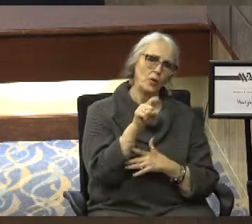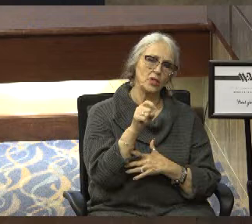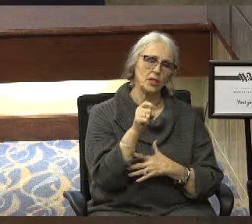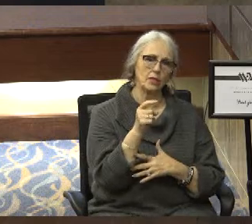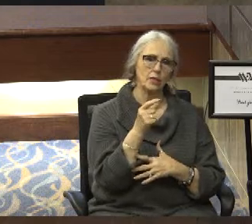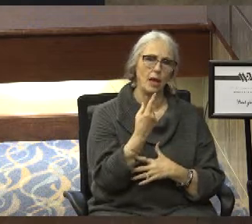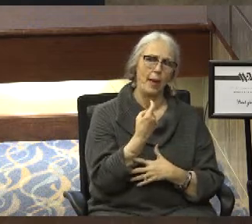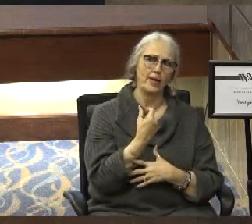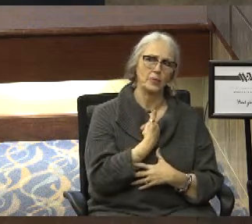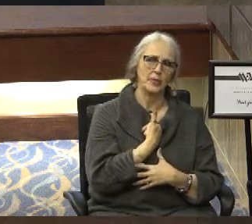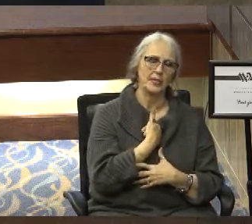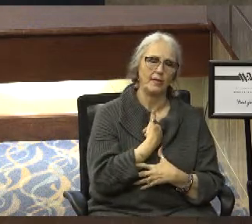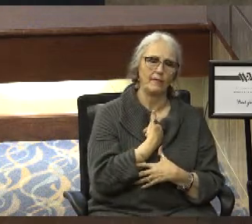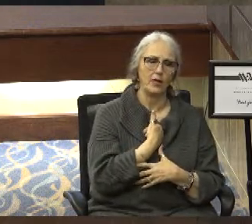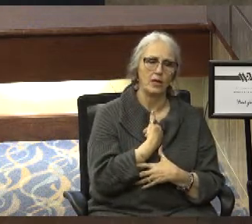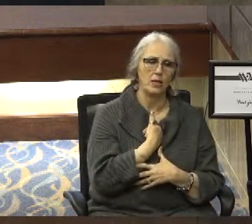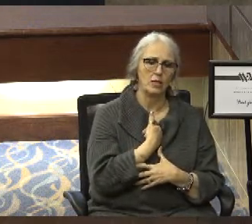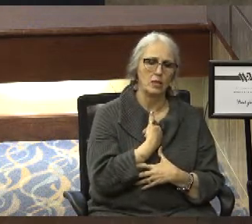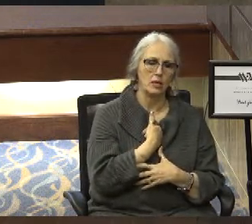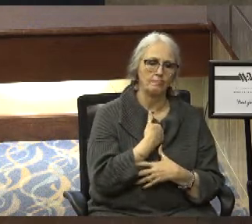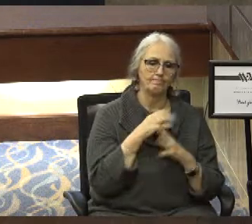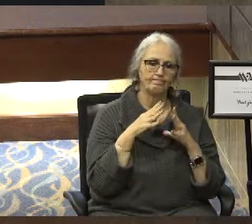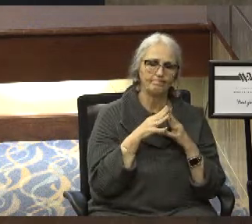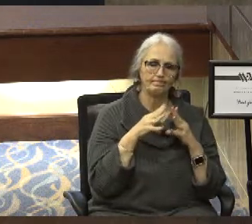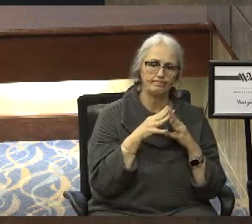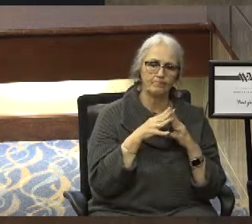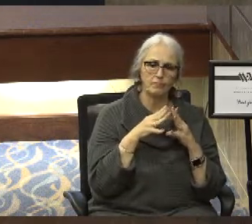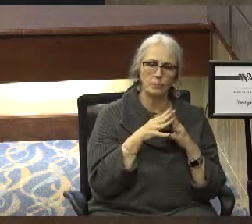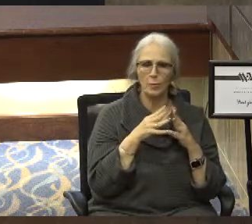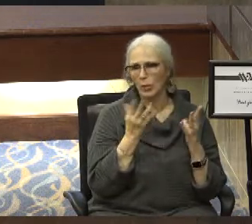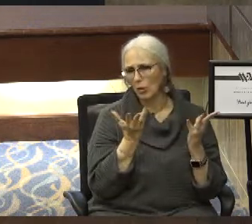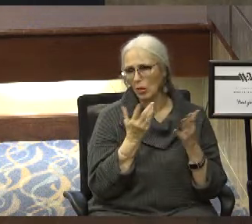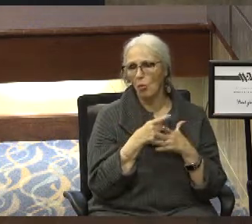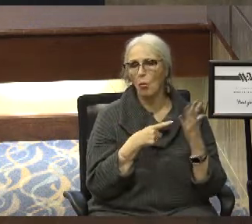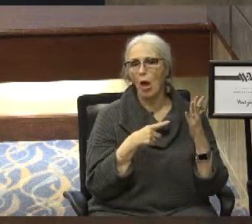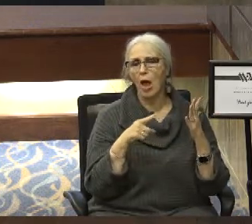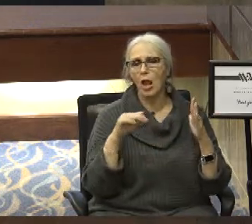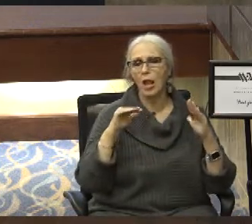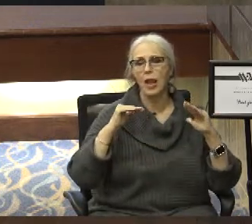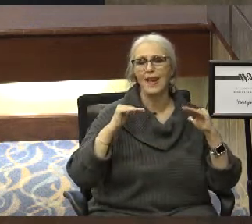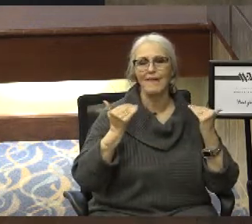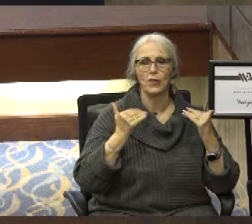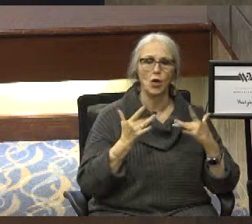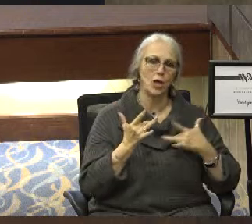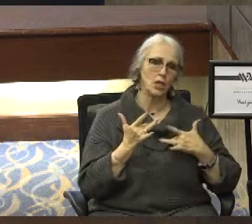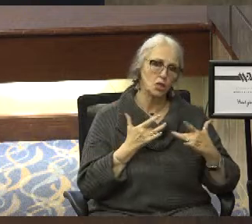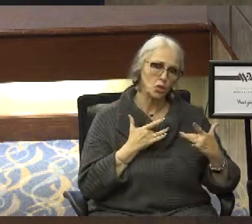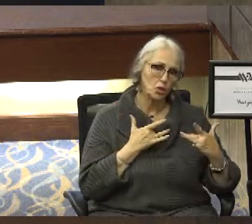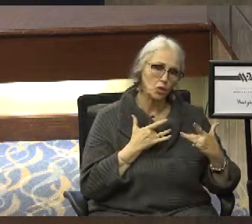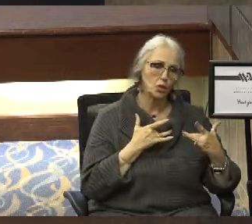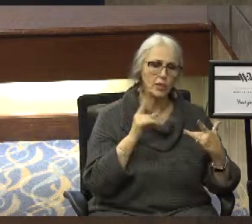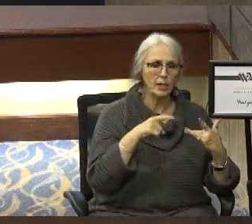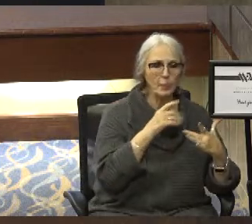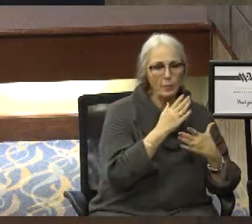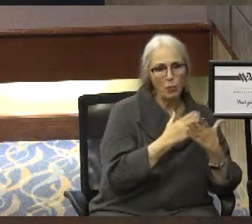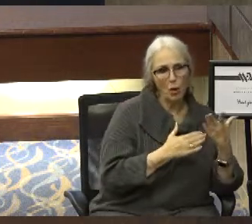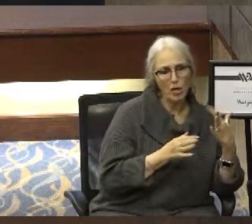asking myself right now is, what level of concerns need to be addressed as a part of the special permit,